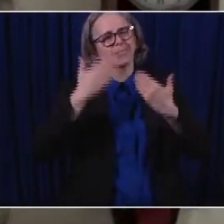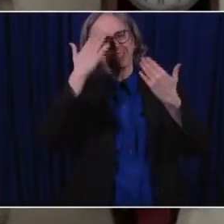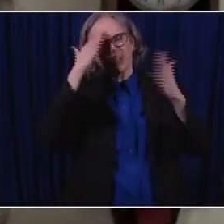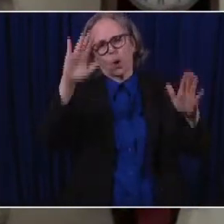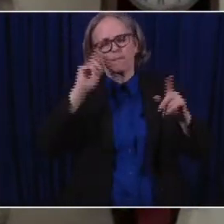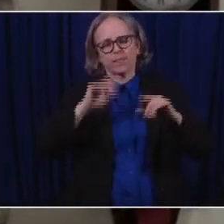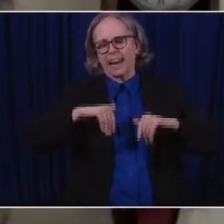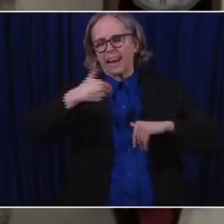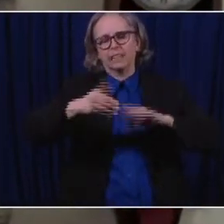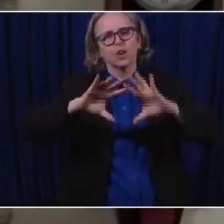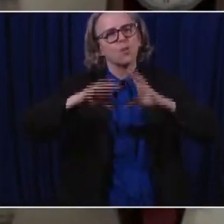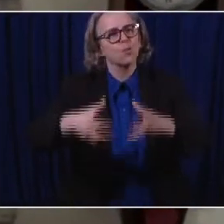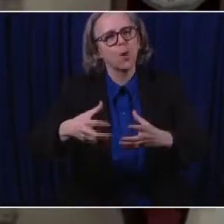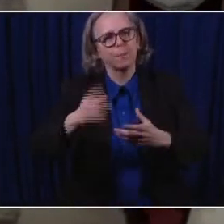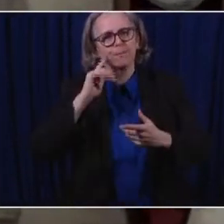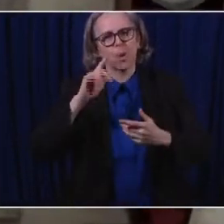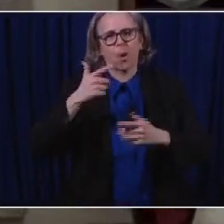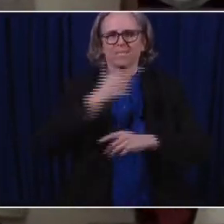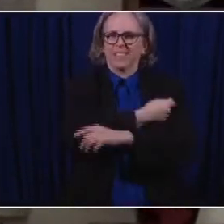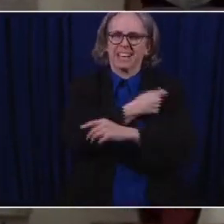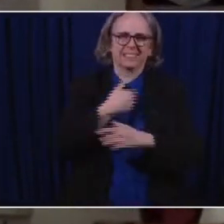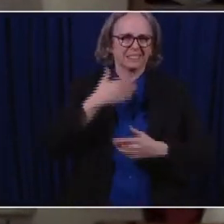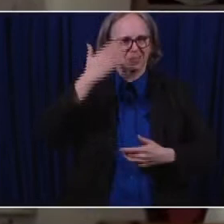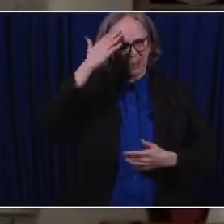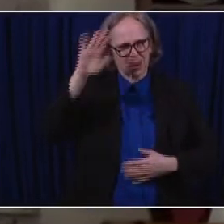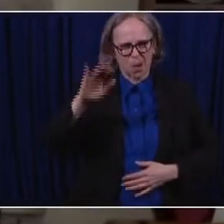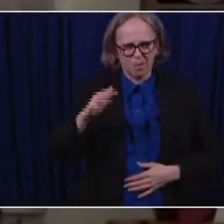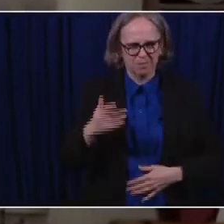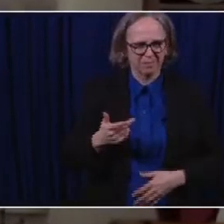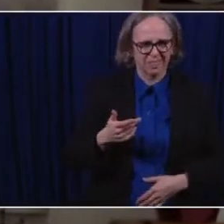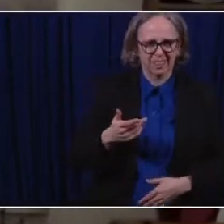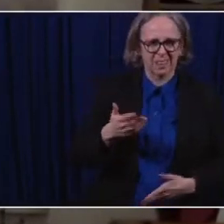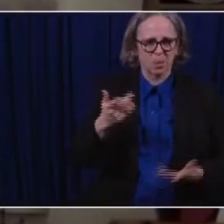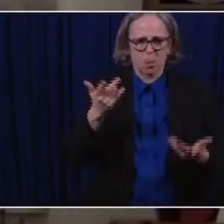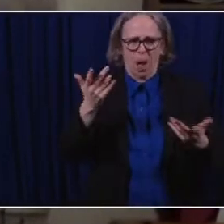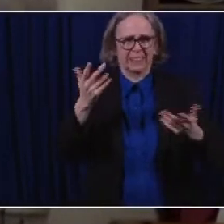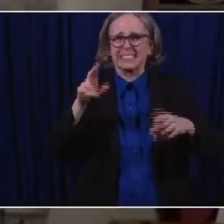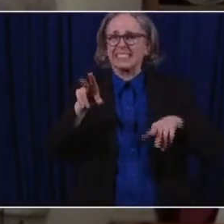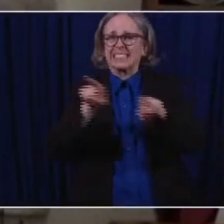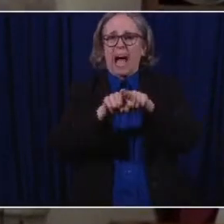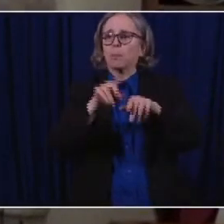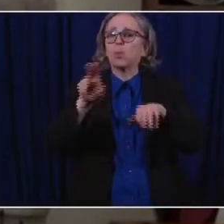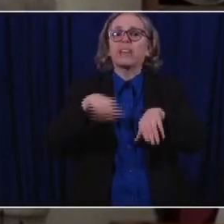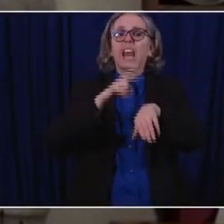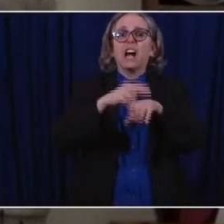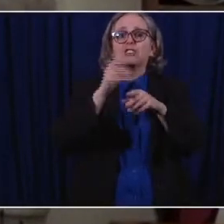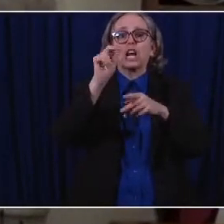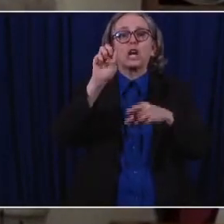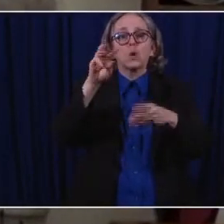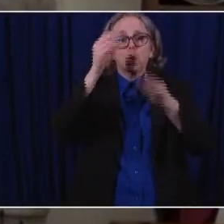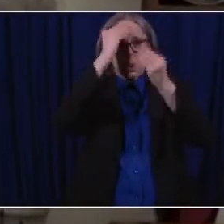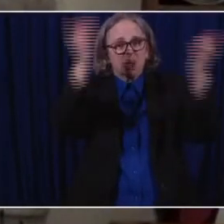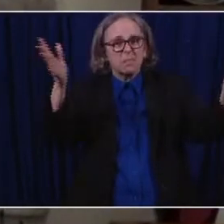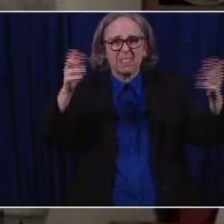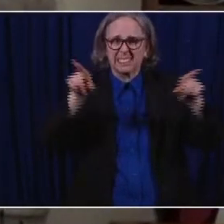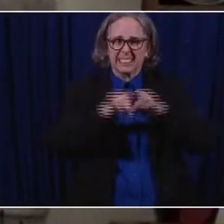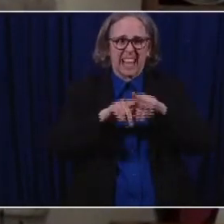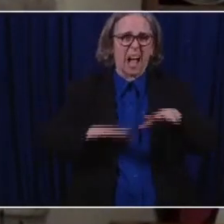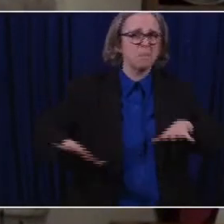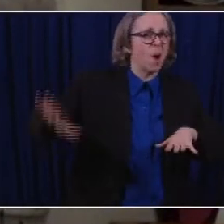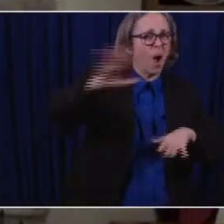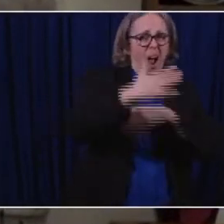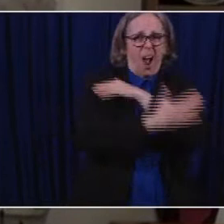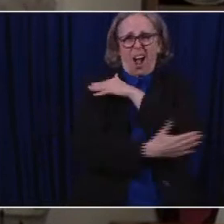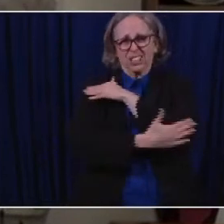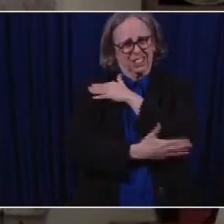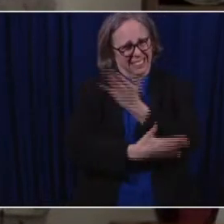projections I am reported on national news and that you're reporting. But I will repeat what Pfizer told